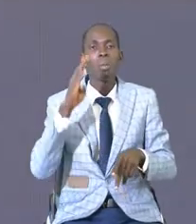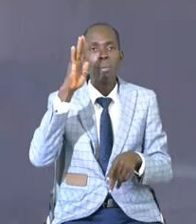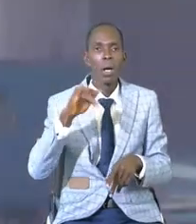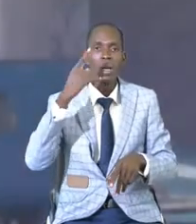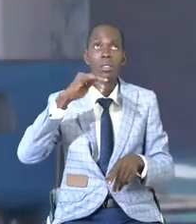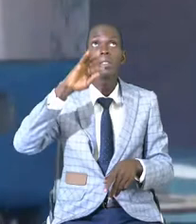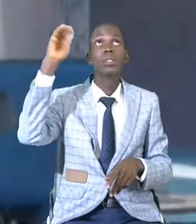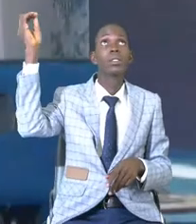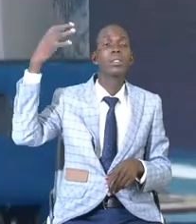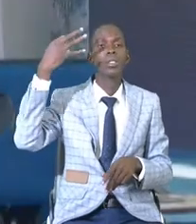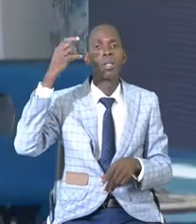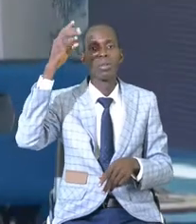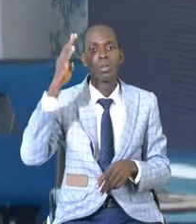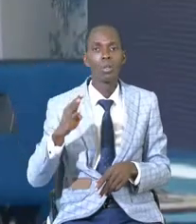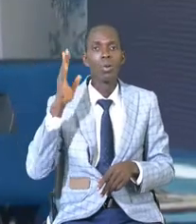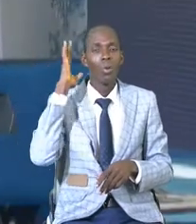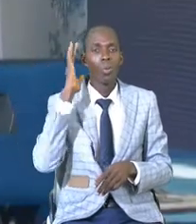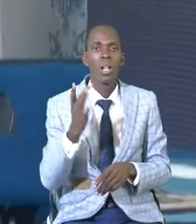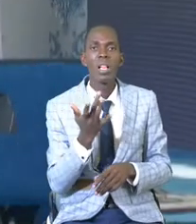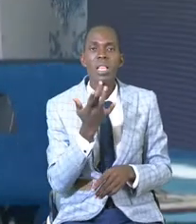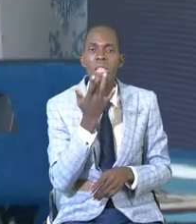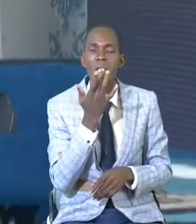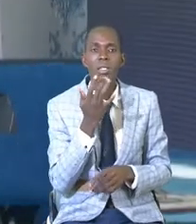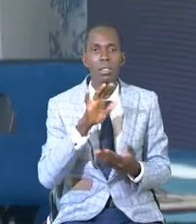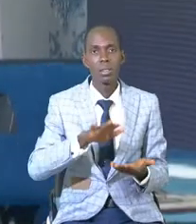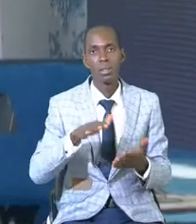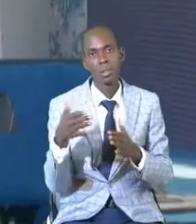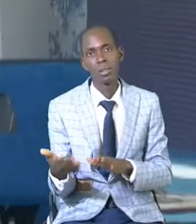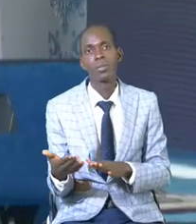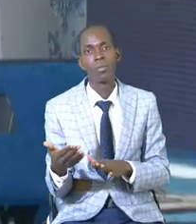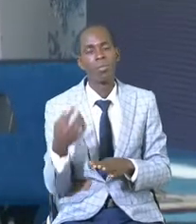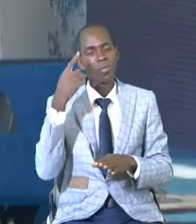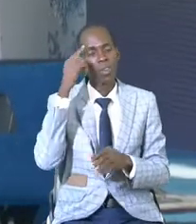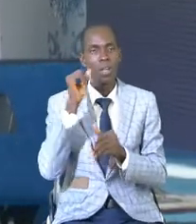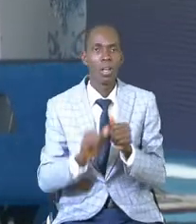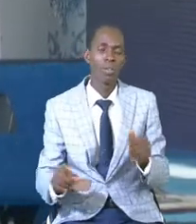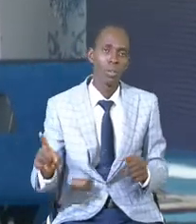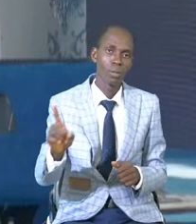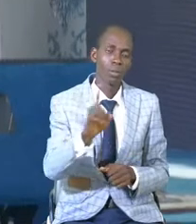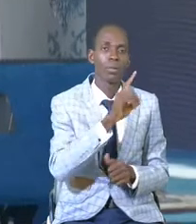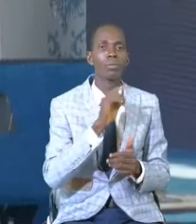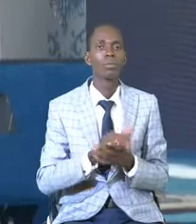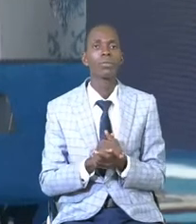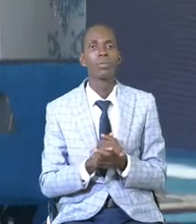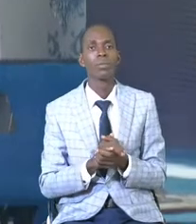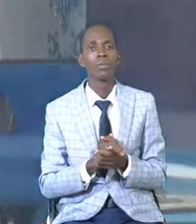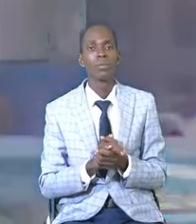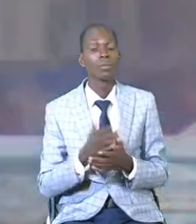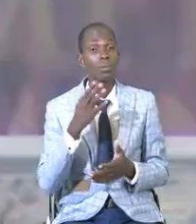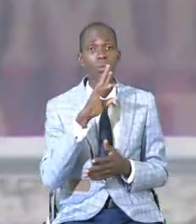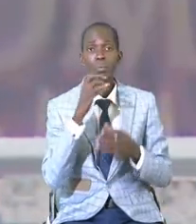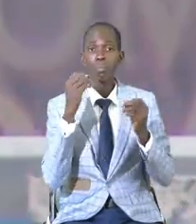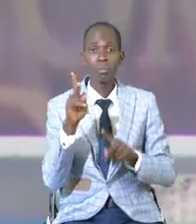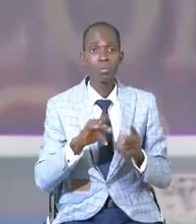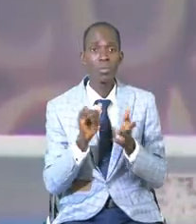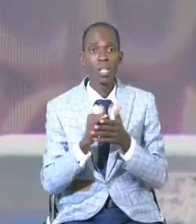God, should taste death for every man. There are many people that have died. There are